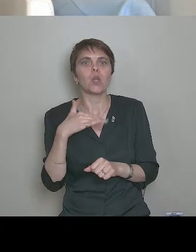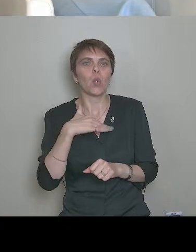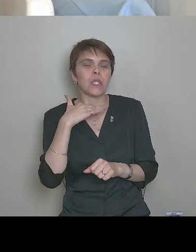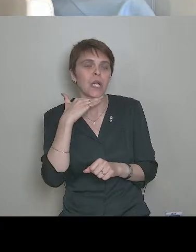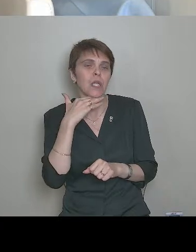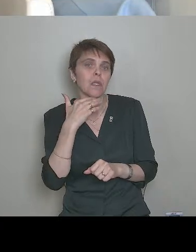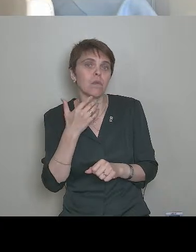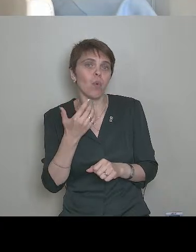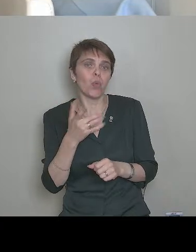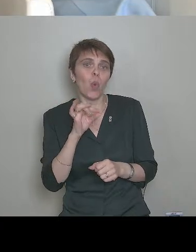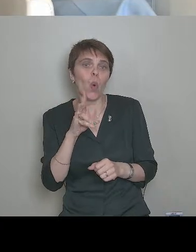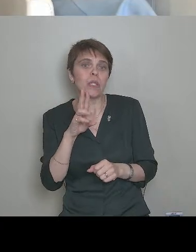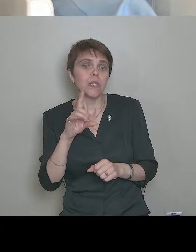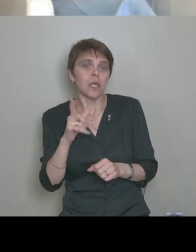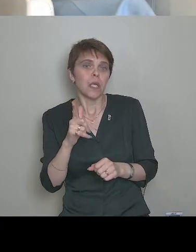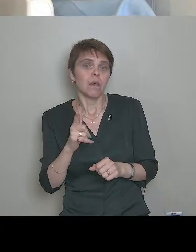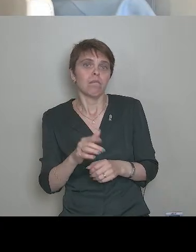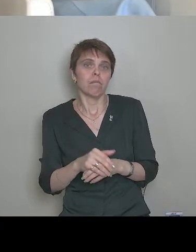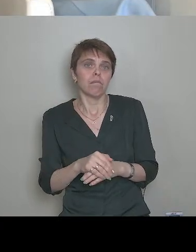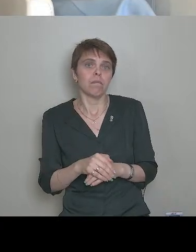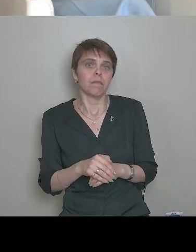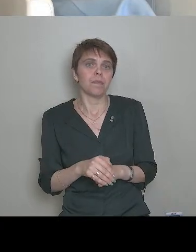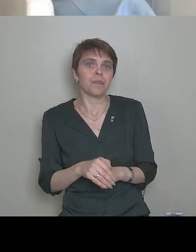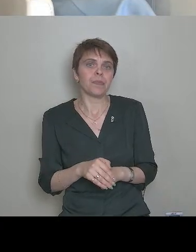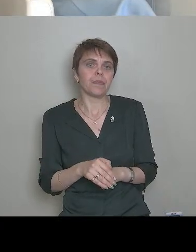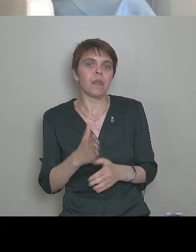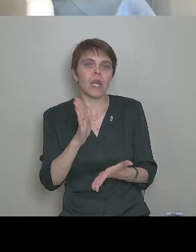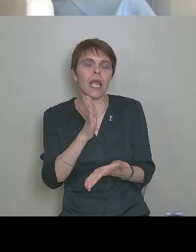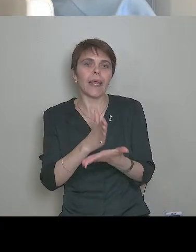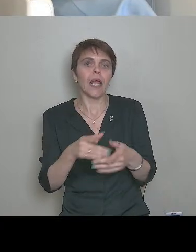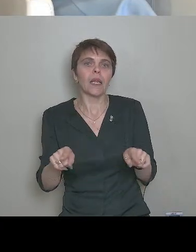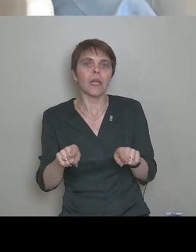So that's a kind of